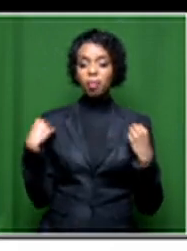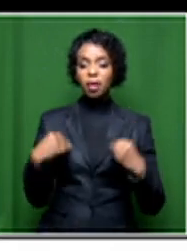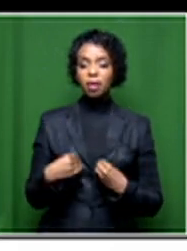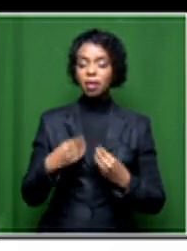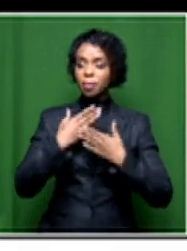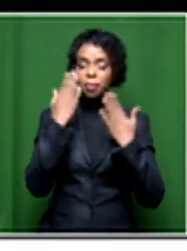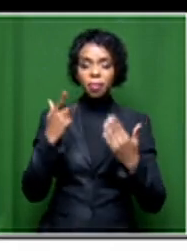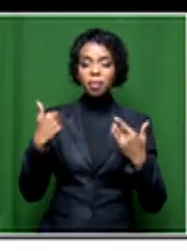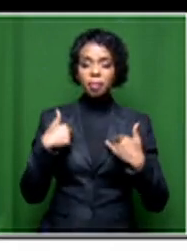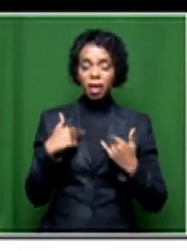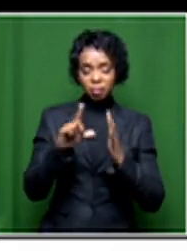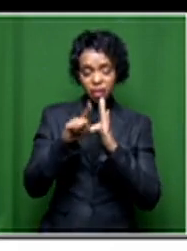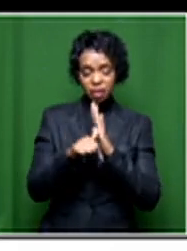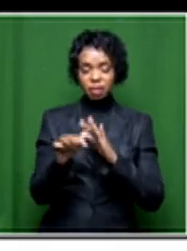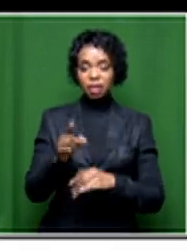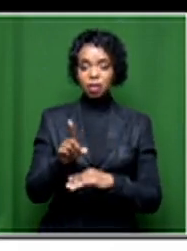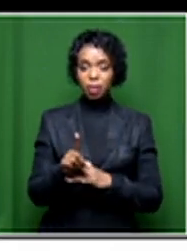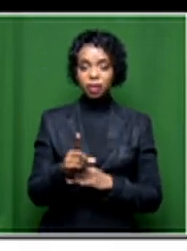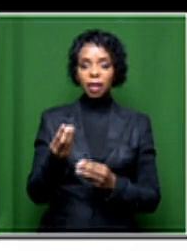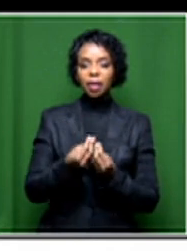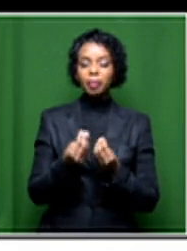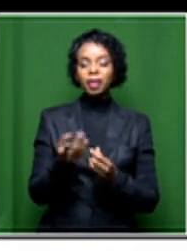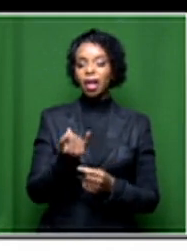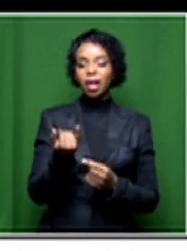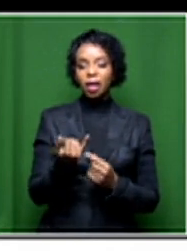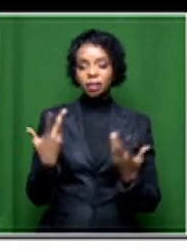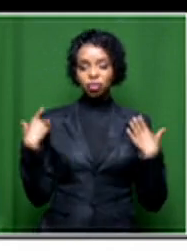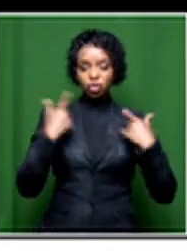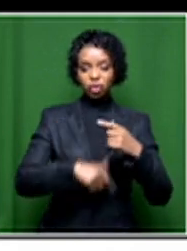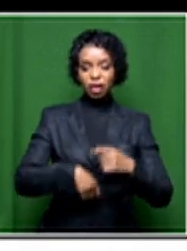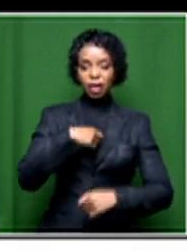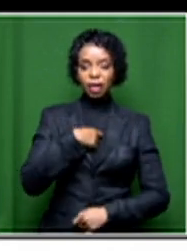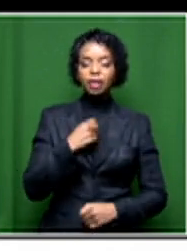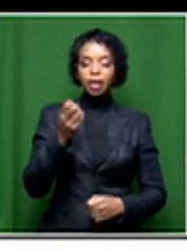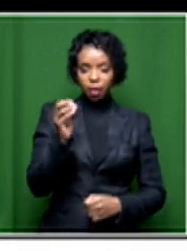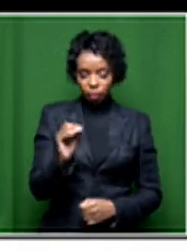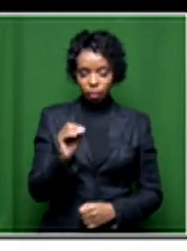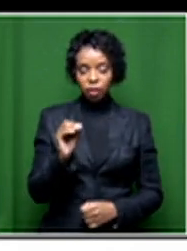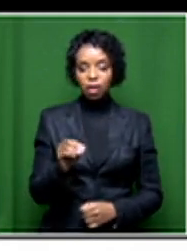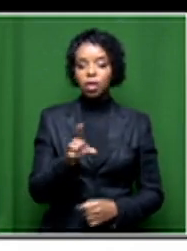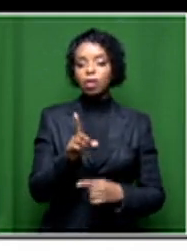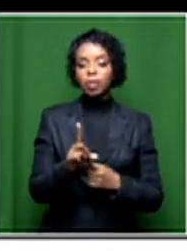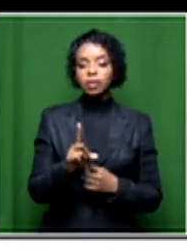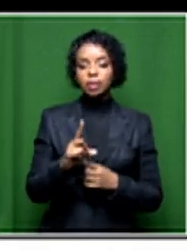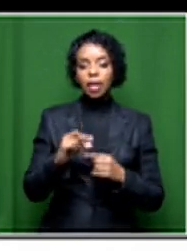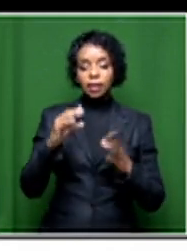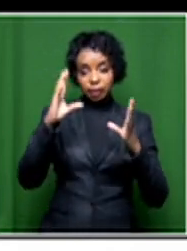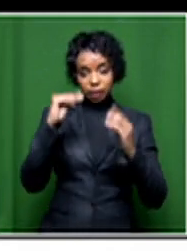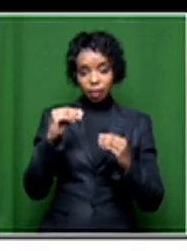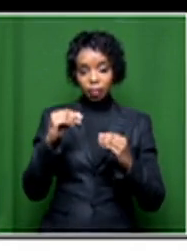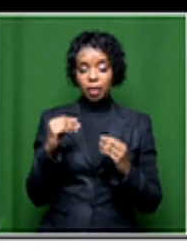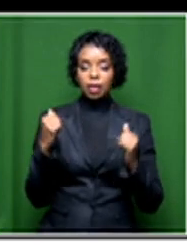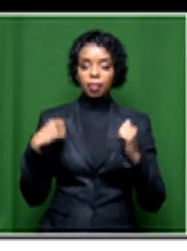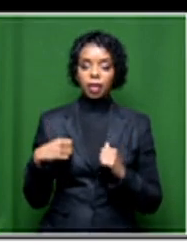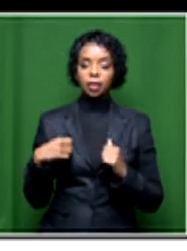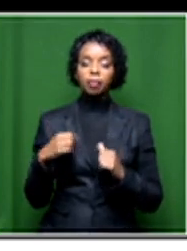shelter suit, which is like a jacket with an attachable sleeping bag, and it's very warm. It's made for the Netherlands. And we